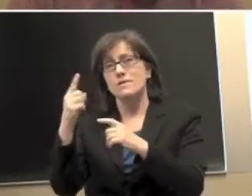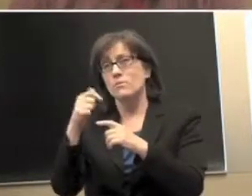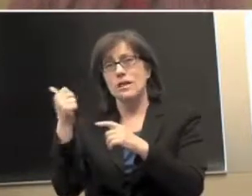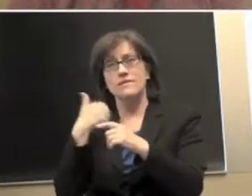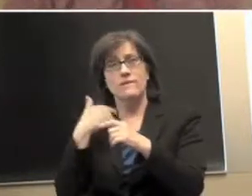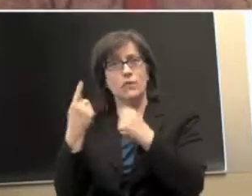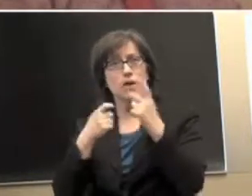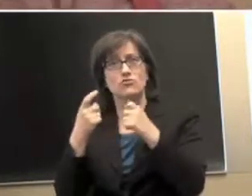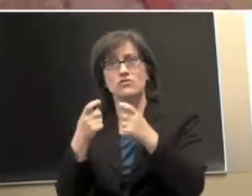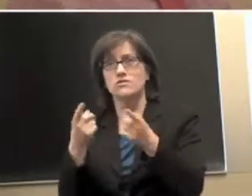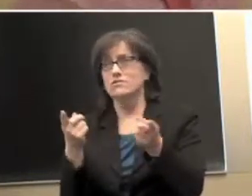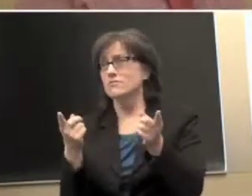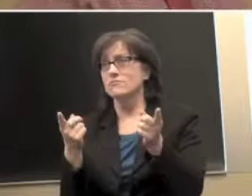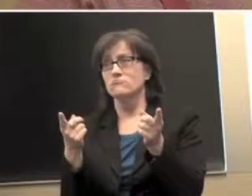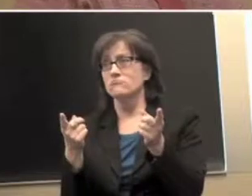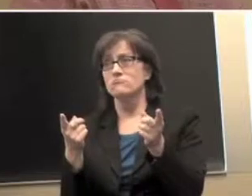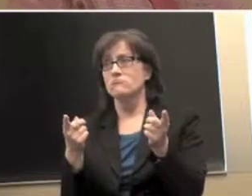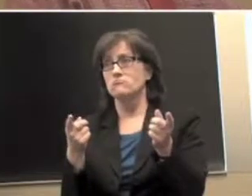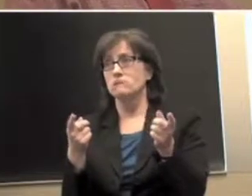any questions,